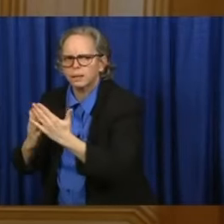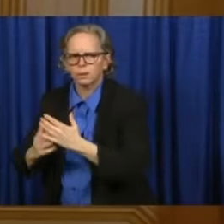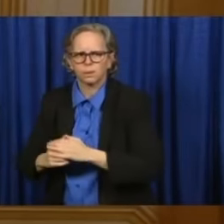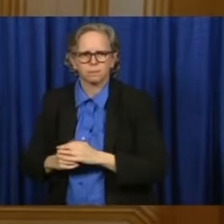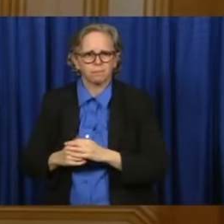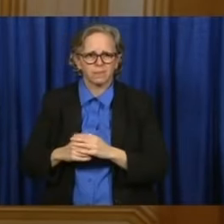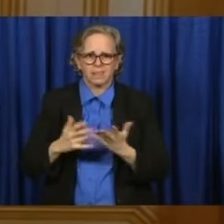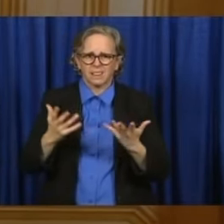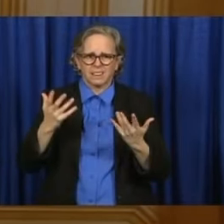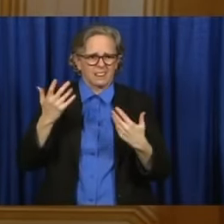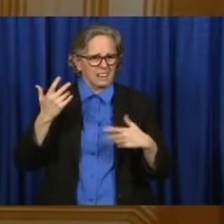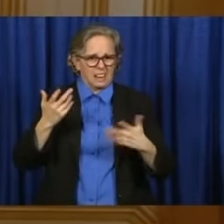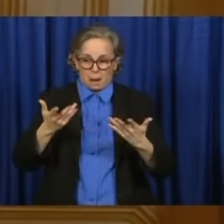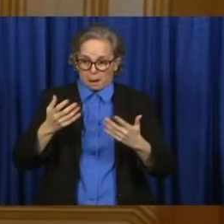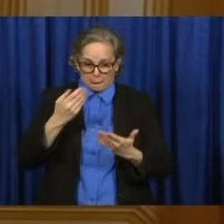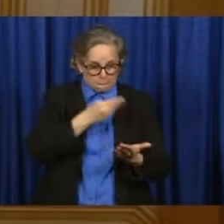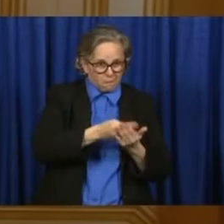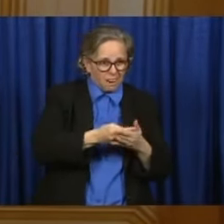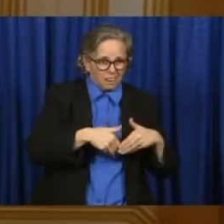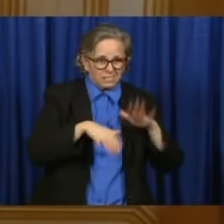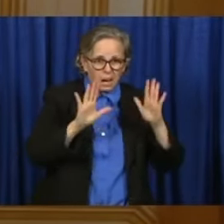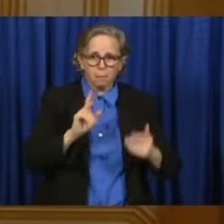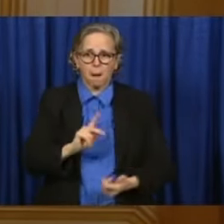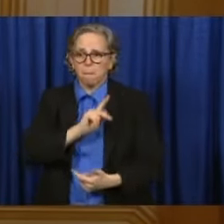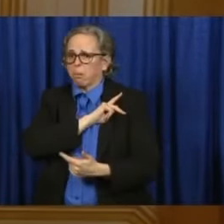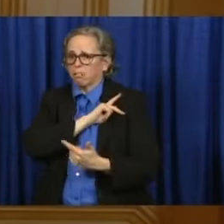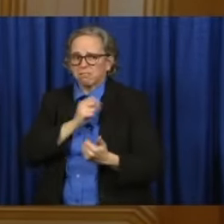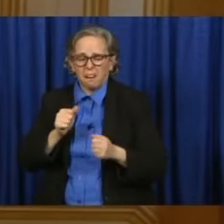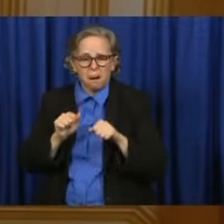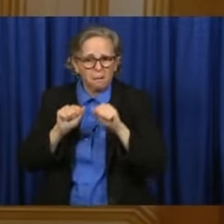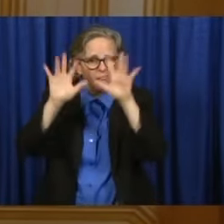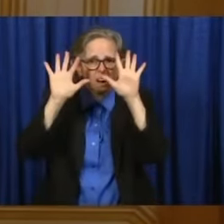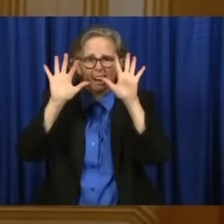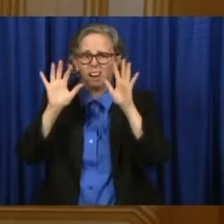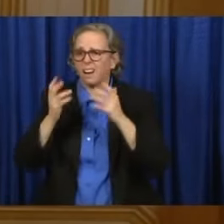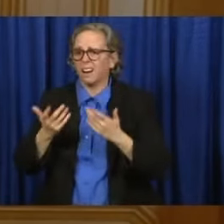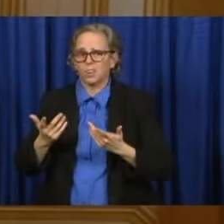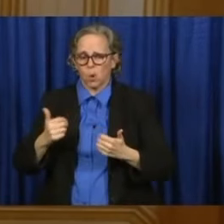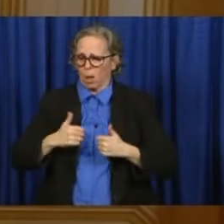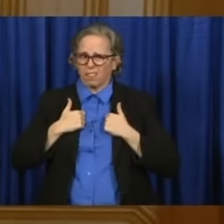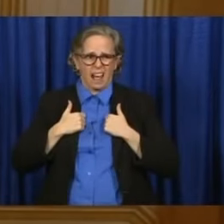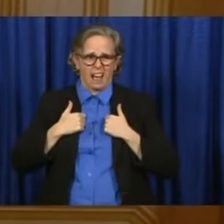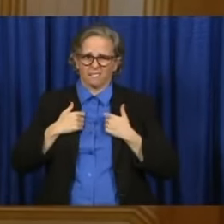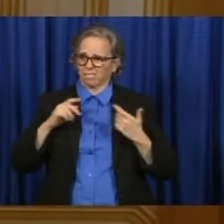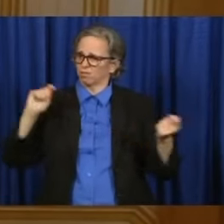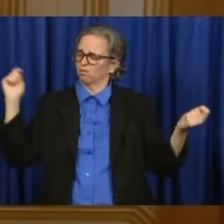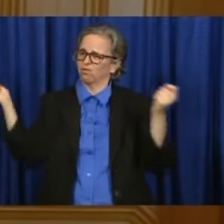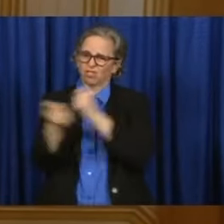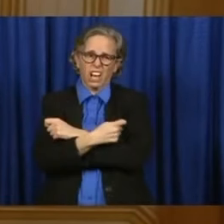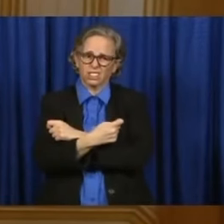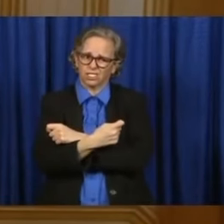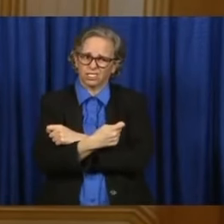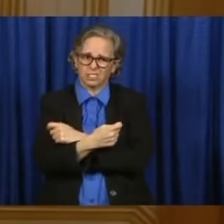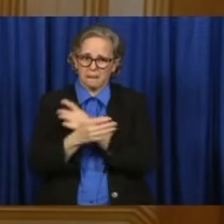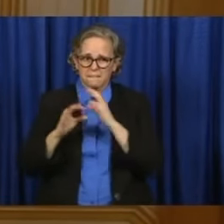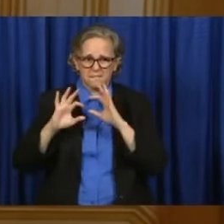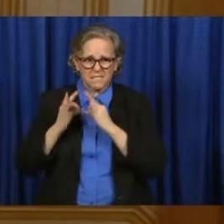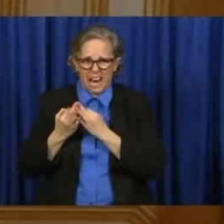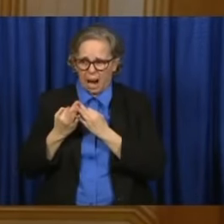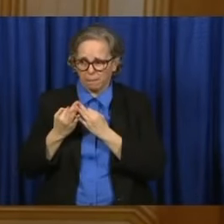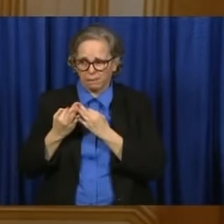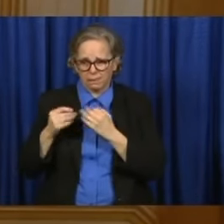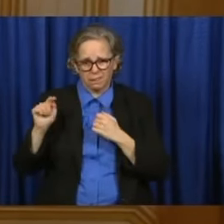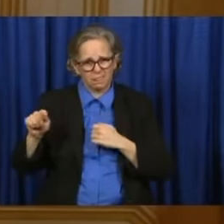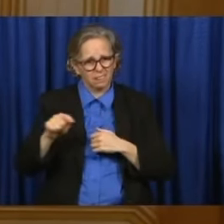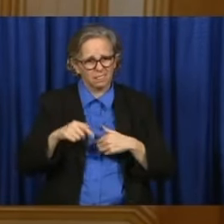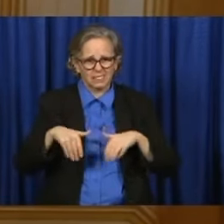sacrifices. You're making personal sacrifices. Your life has changed. You're making family sacrifices. You're not getting